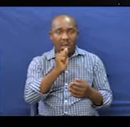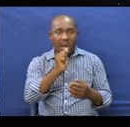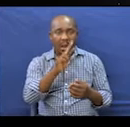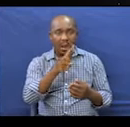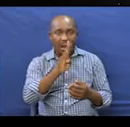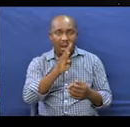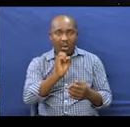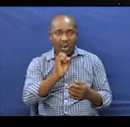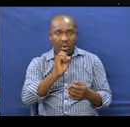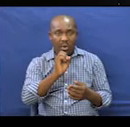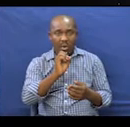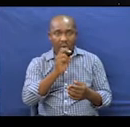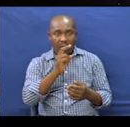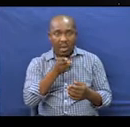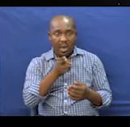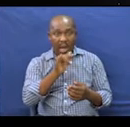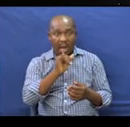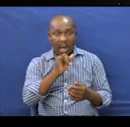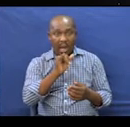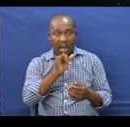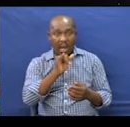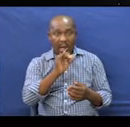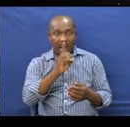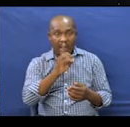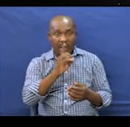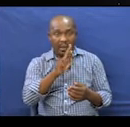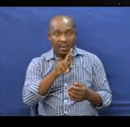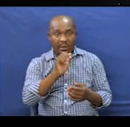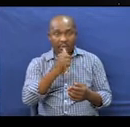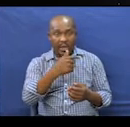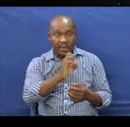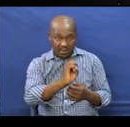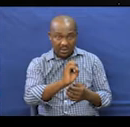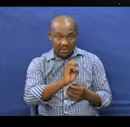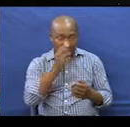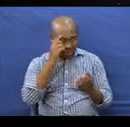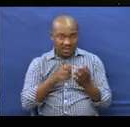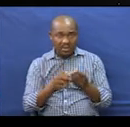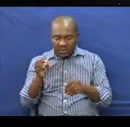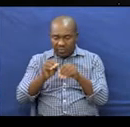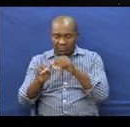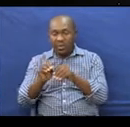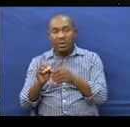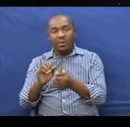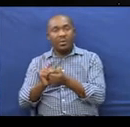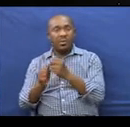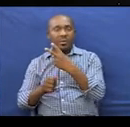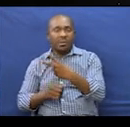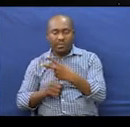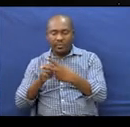second hydrogen, and third what? Oxygen. And this carbohydrate you are talking about, sometimes they are